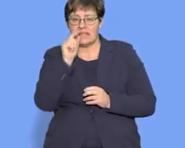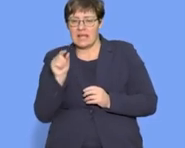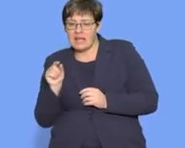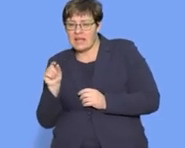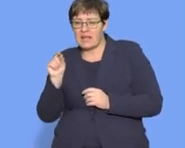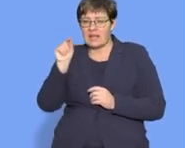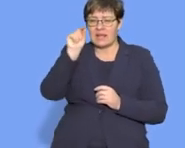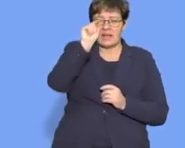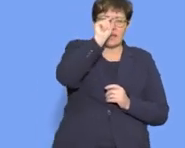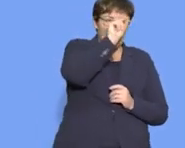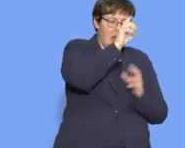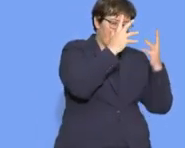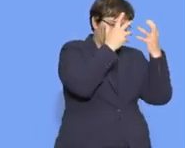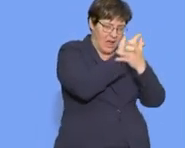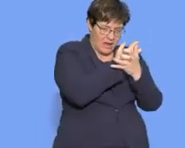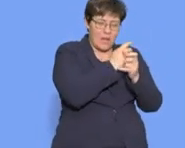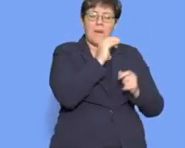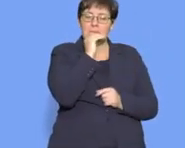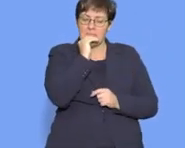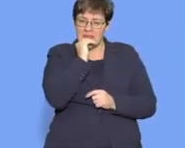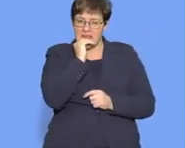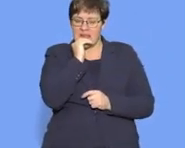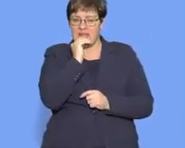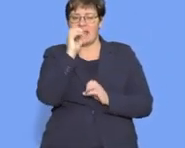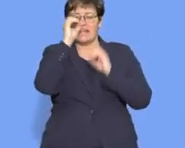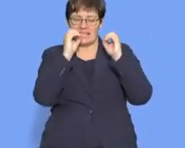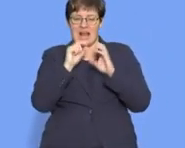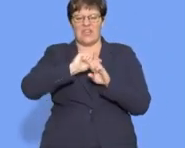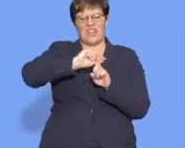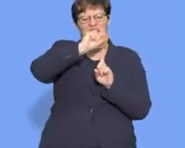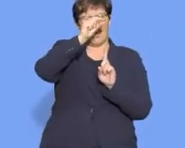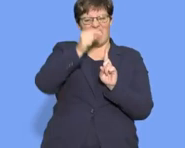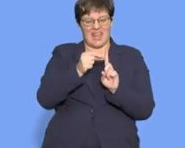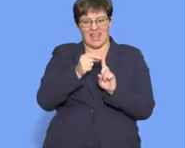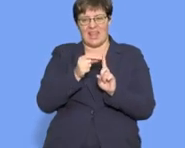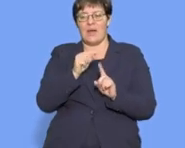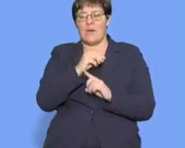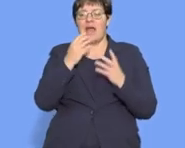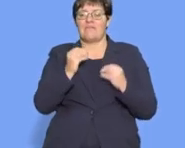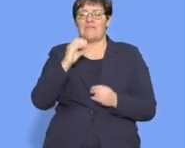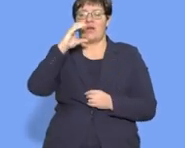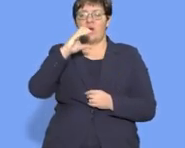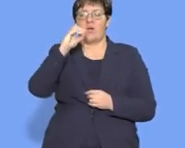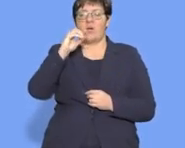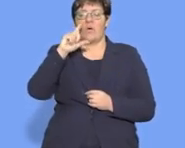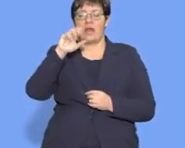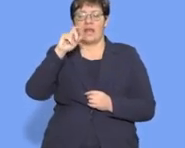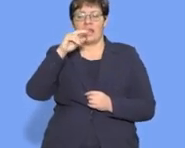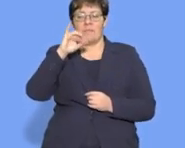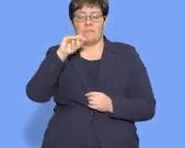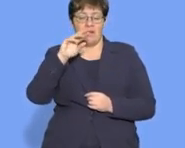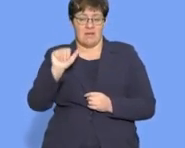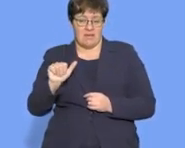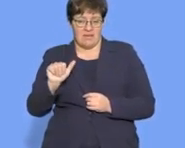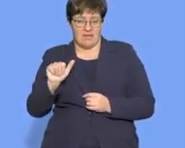quite dark, meaning the cells have got thick walls, and that is your collenchyma, and that makes